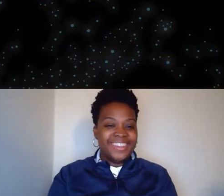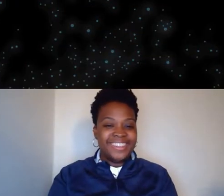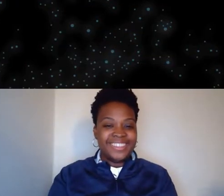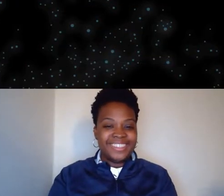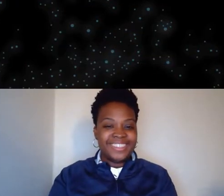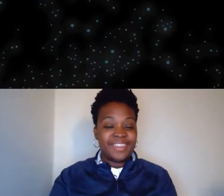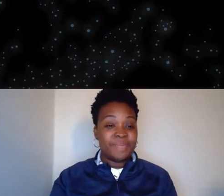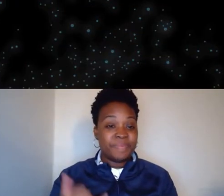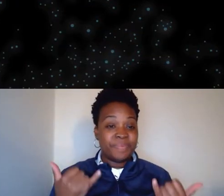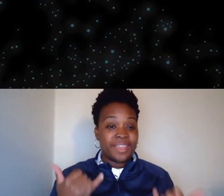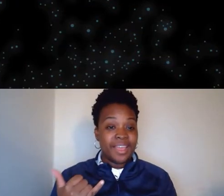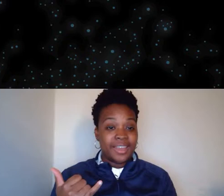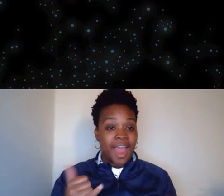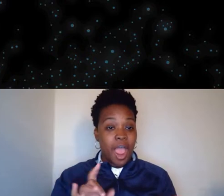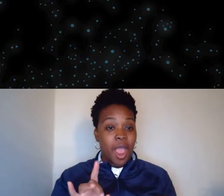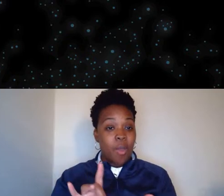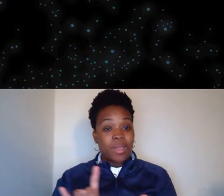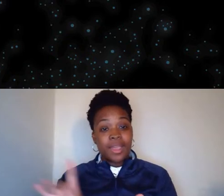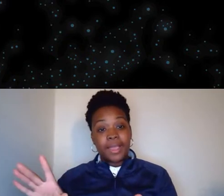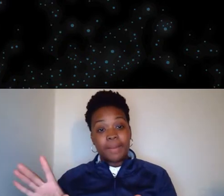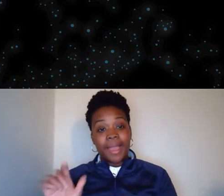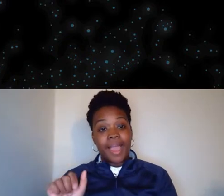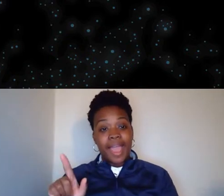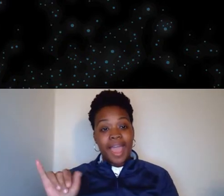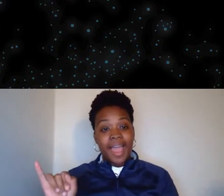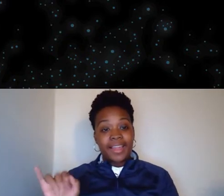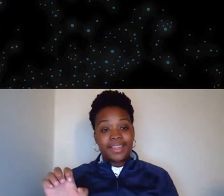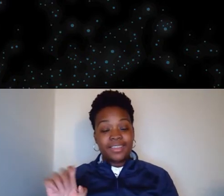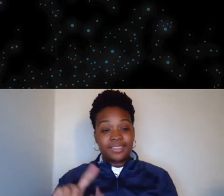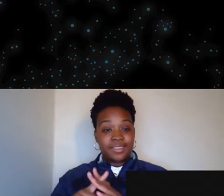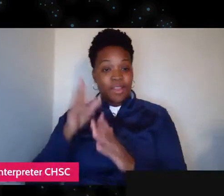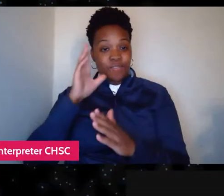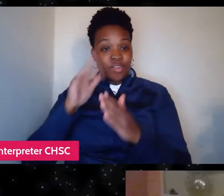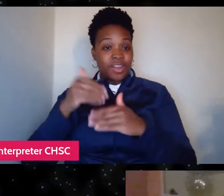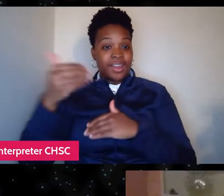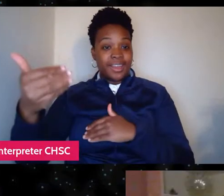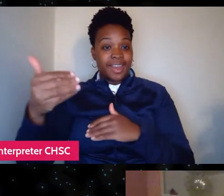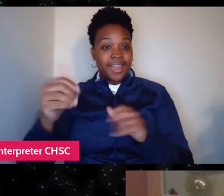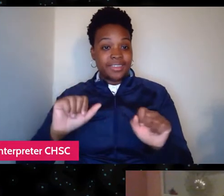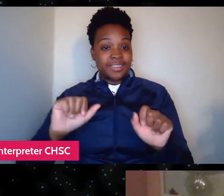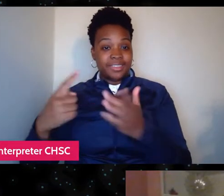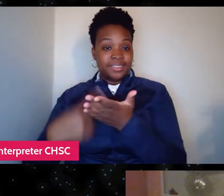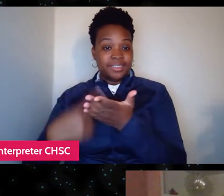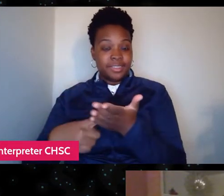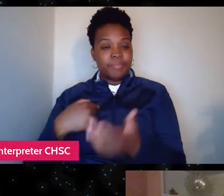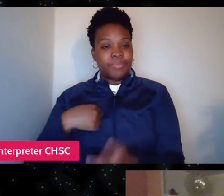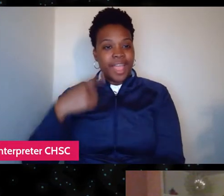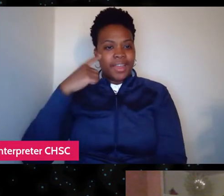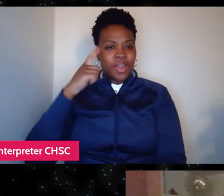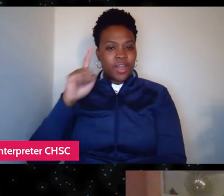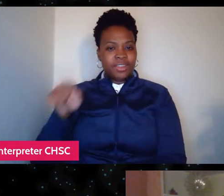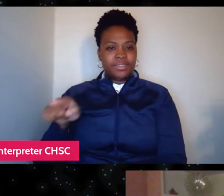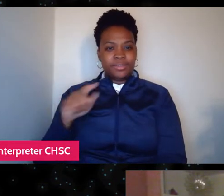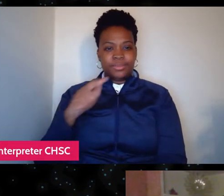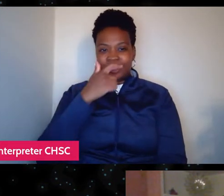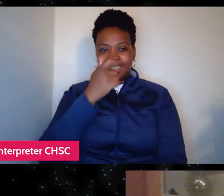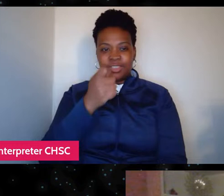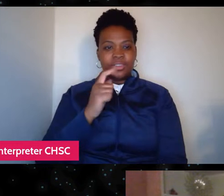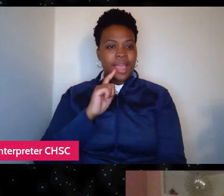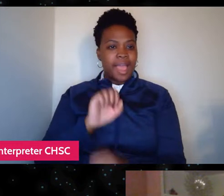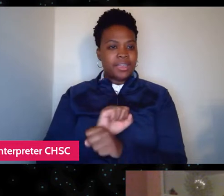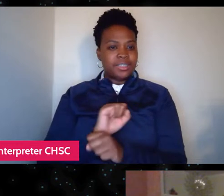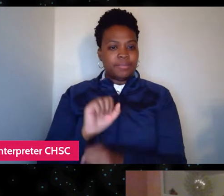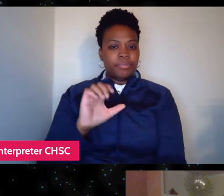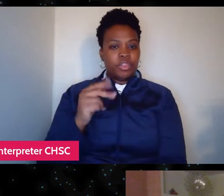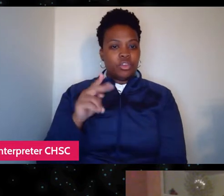And now we're going to kick it back to Allie, and we're going to get started for our next segment. I thought it was pretty interesting, actually. Christi